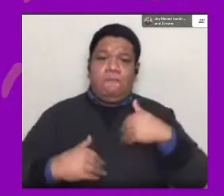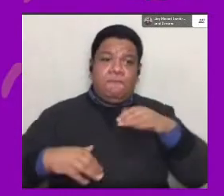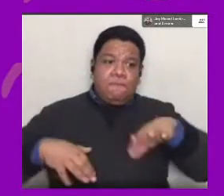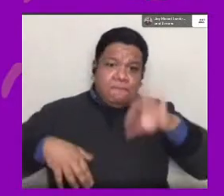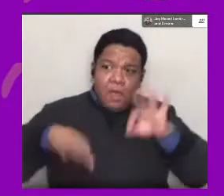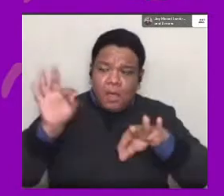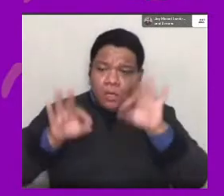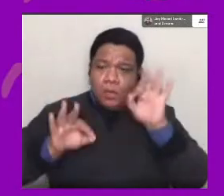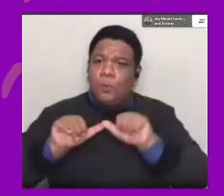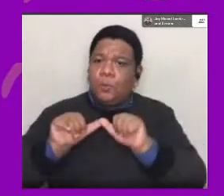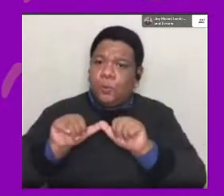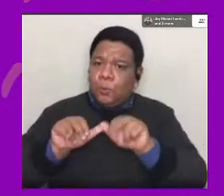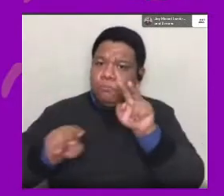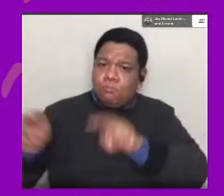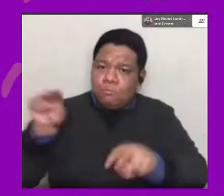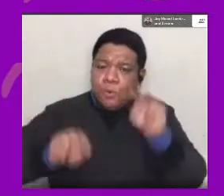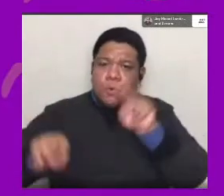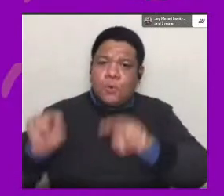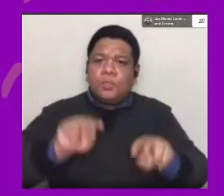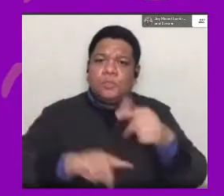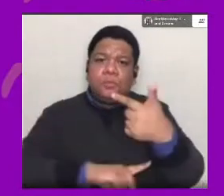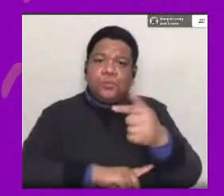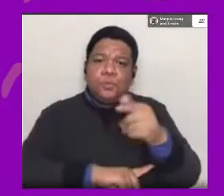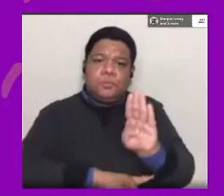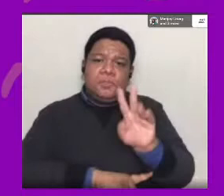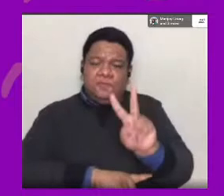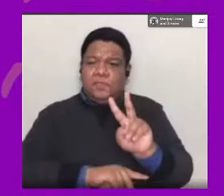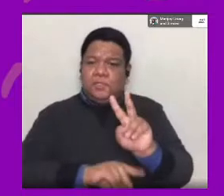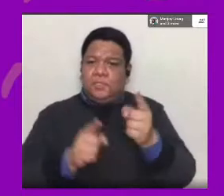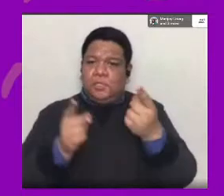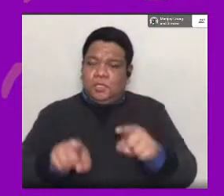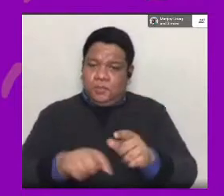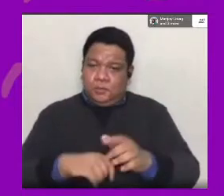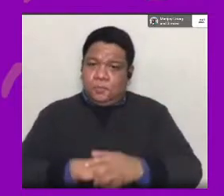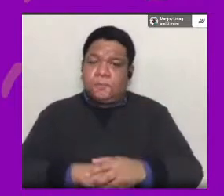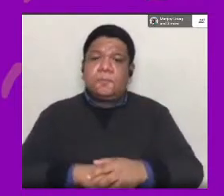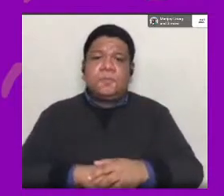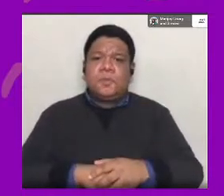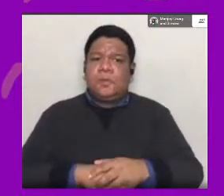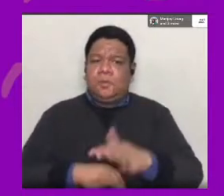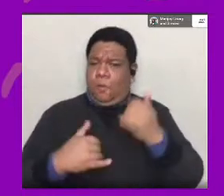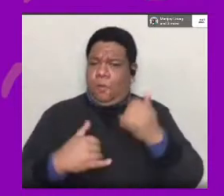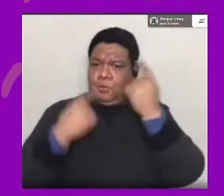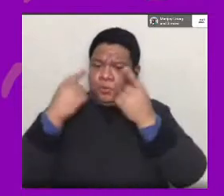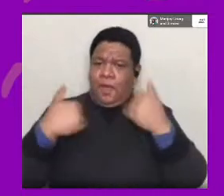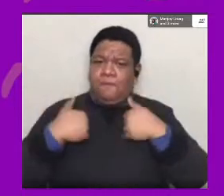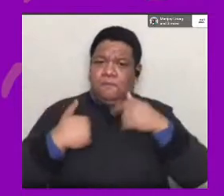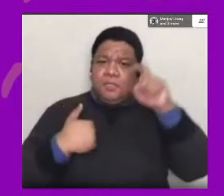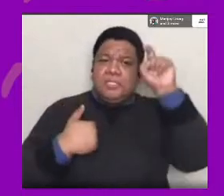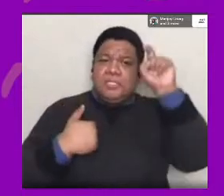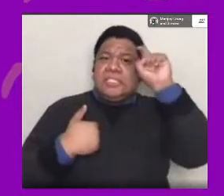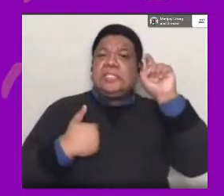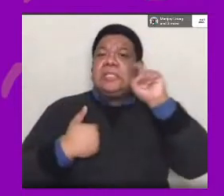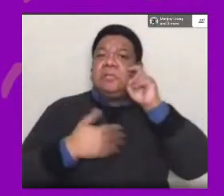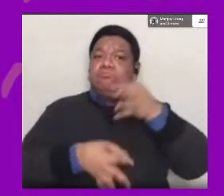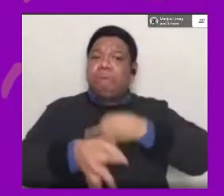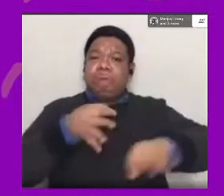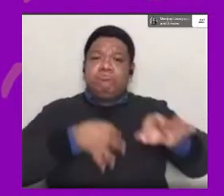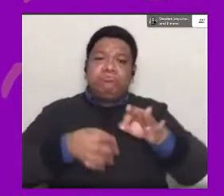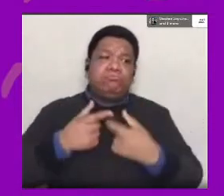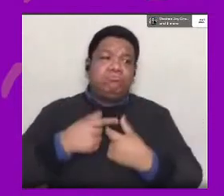our continued monitoring of GBV cases, considering the so-called sex for quarantine